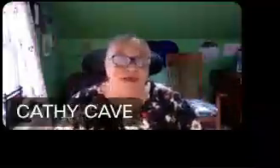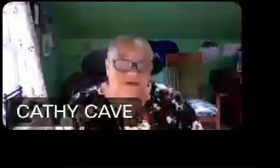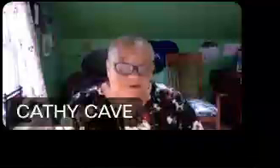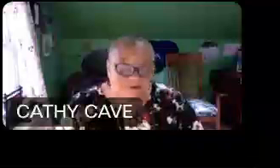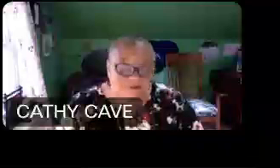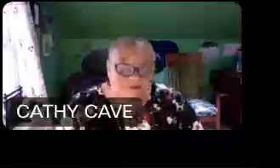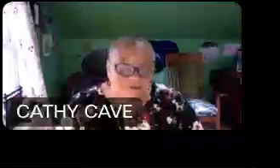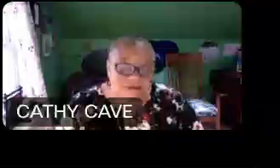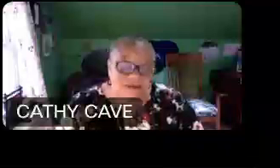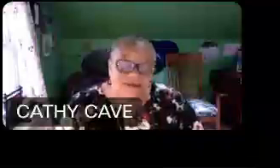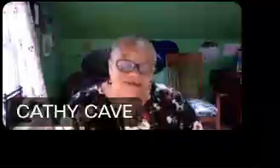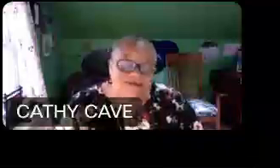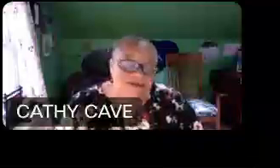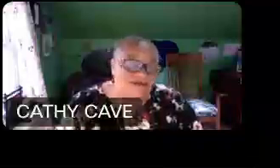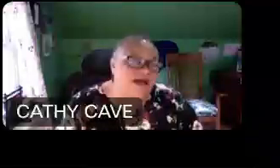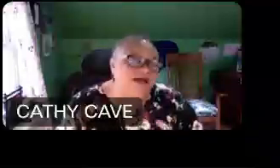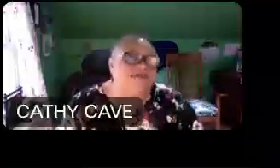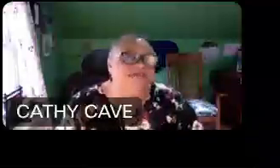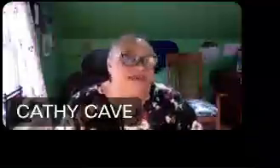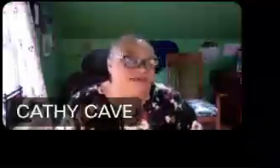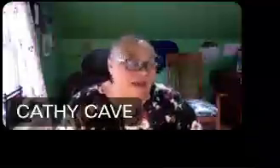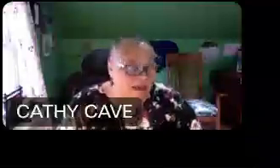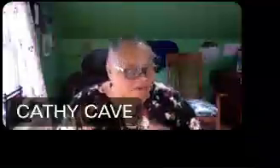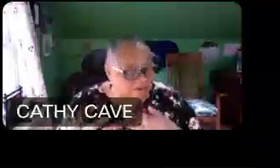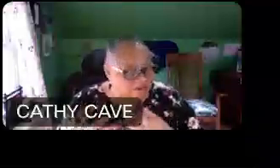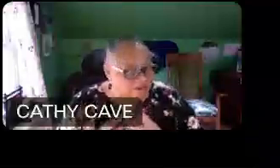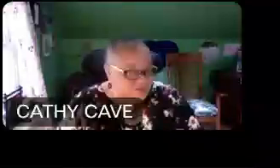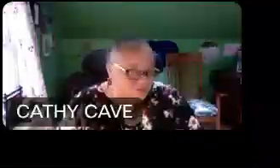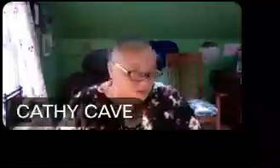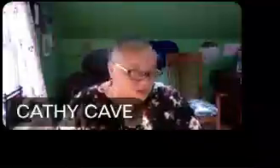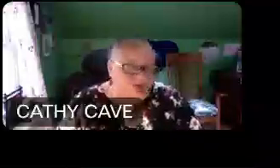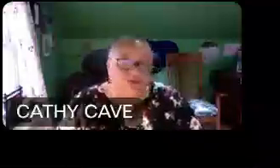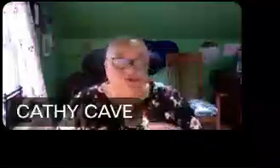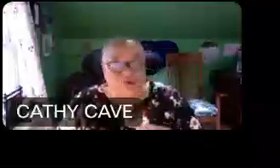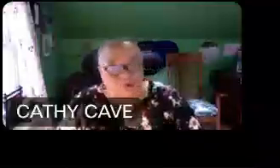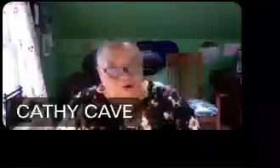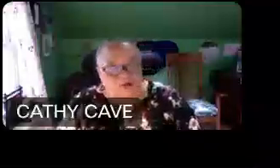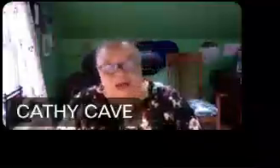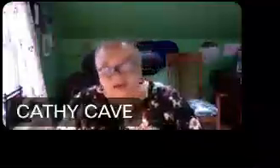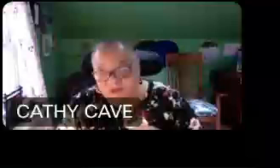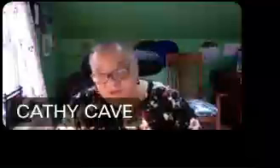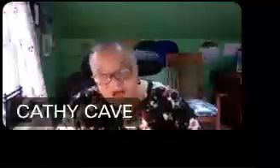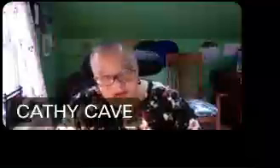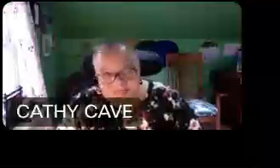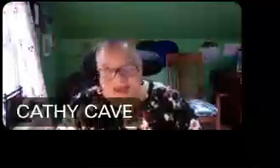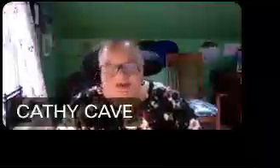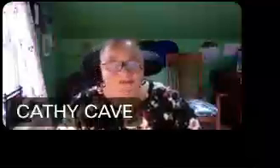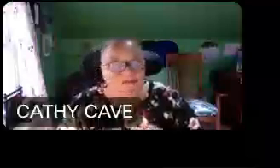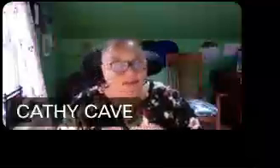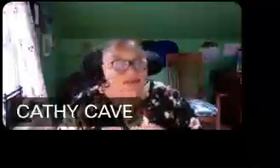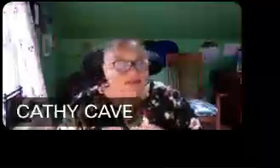right now. And so these are the kinds of things that this particular group really worked on and really talked